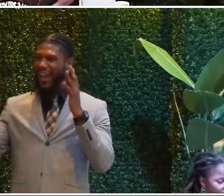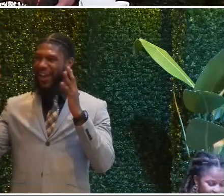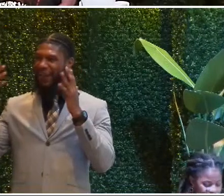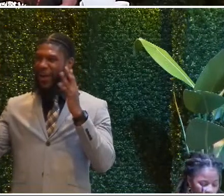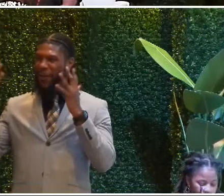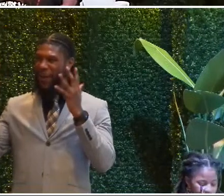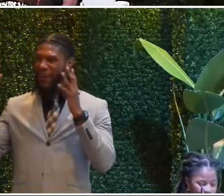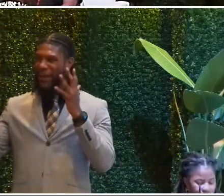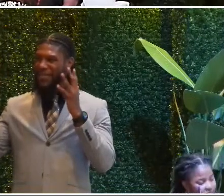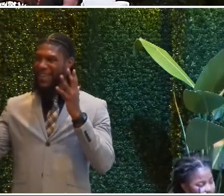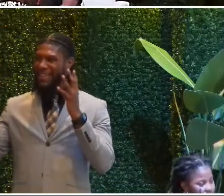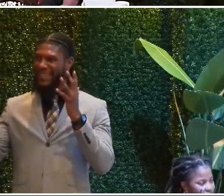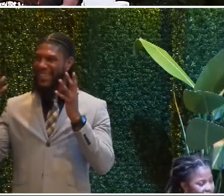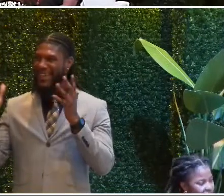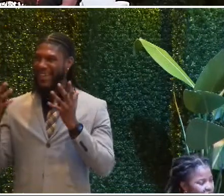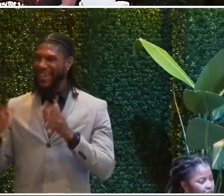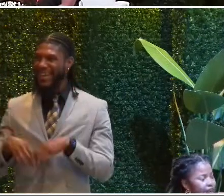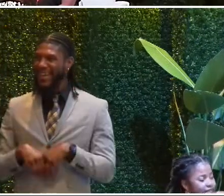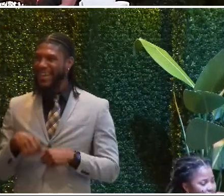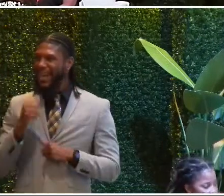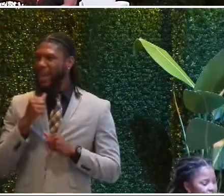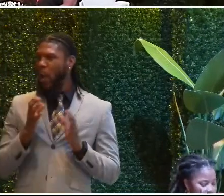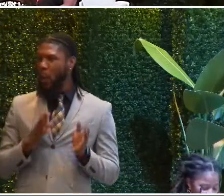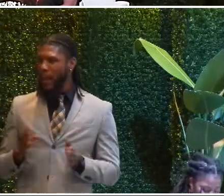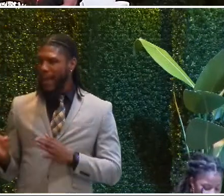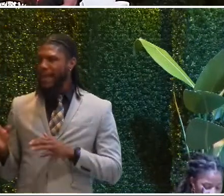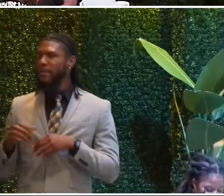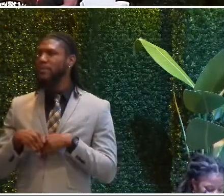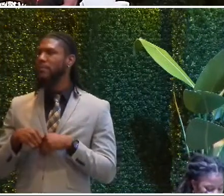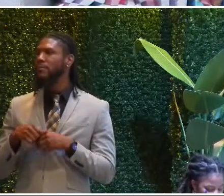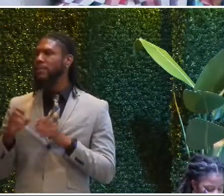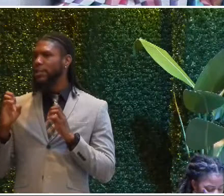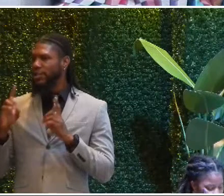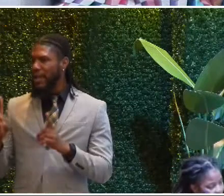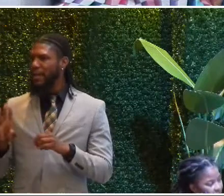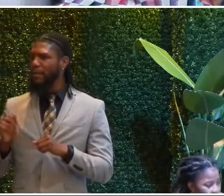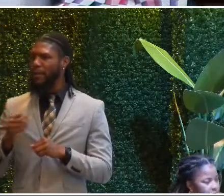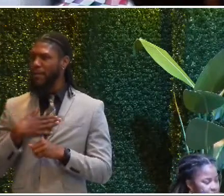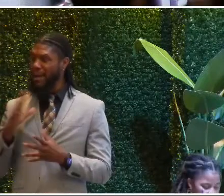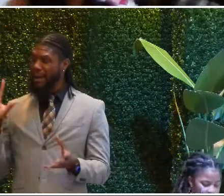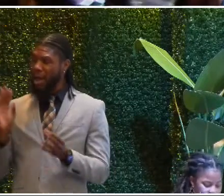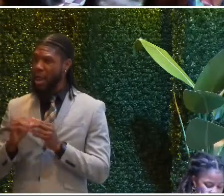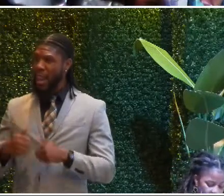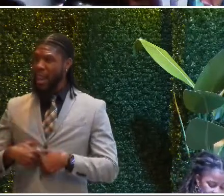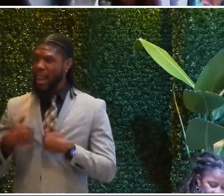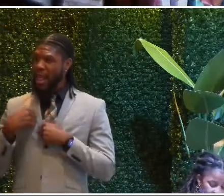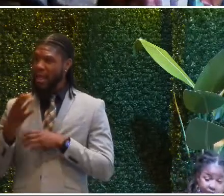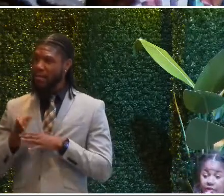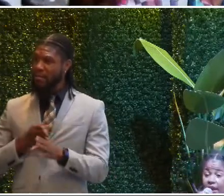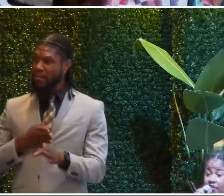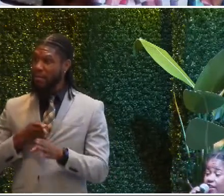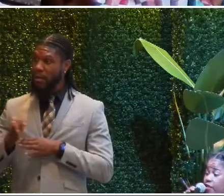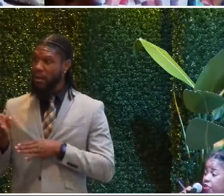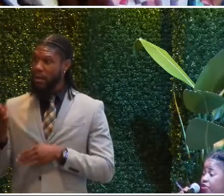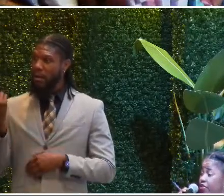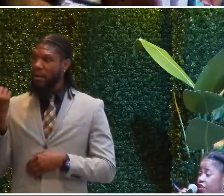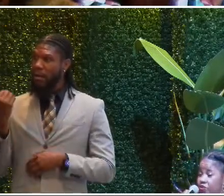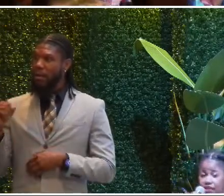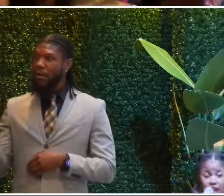Not just an organizer, not just an educator, an entire librarian, okay, and PIC abolitionist.